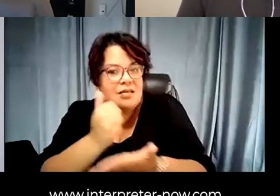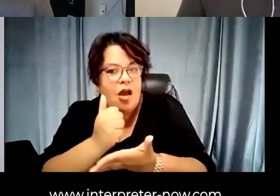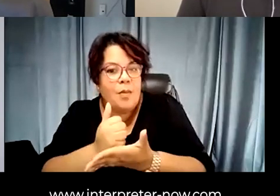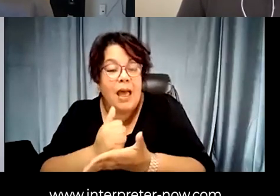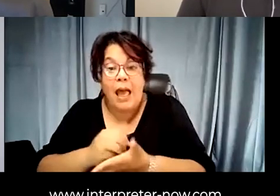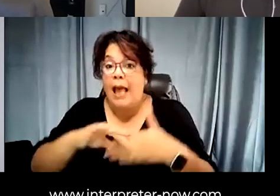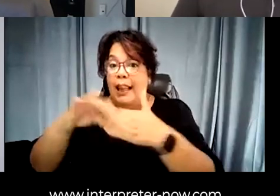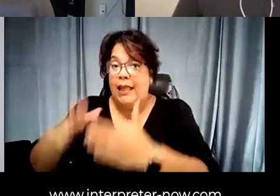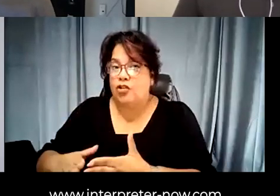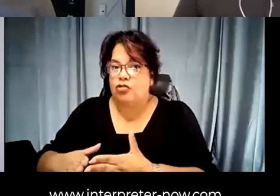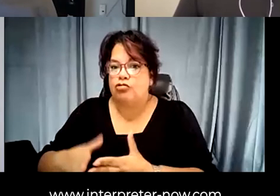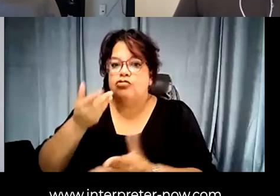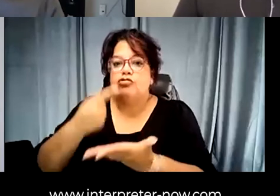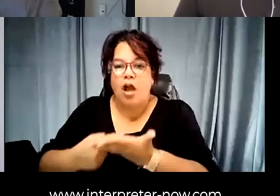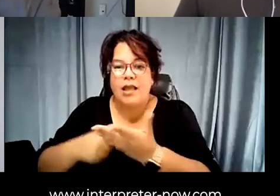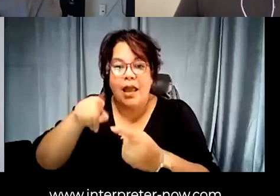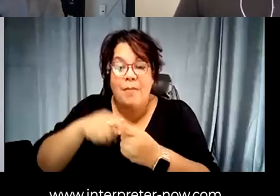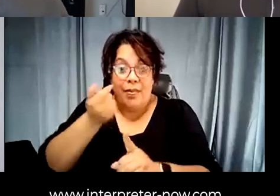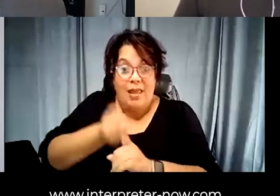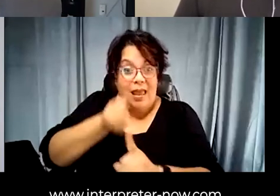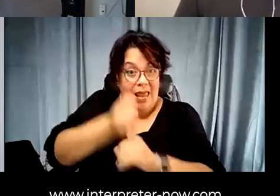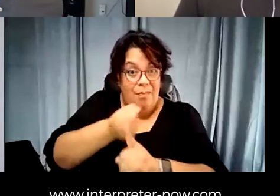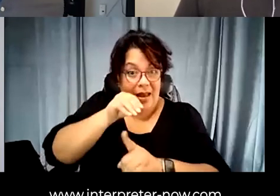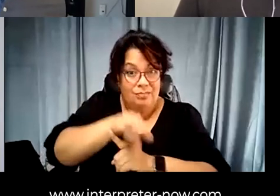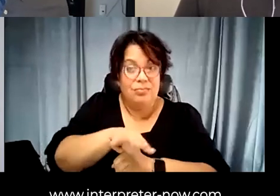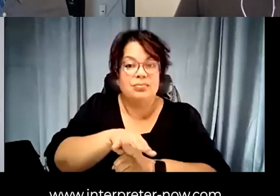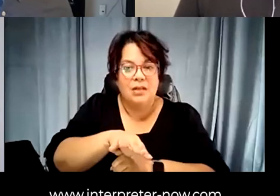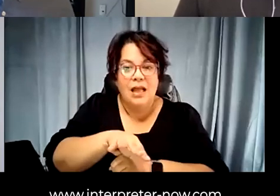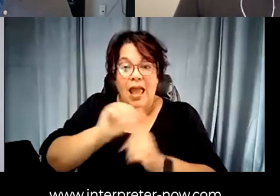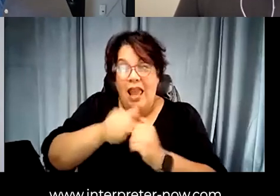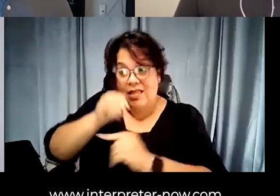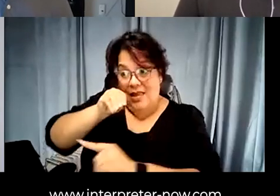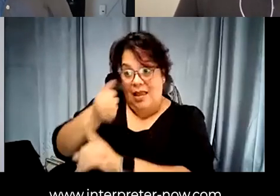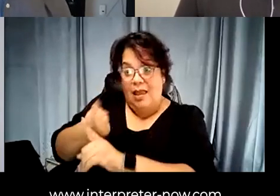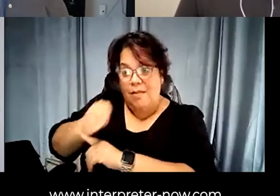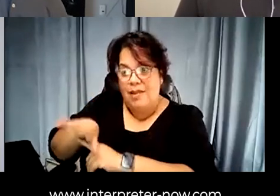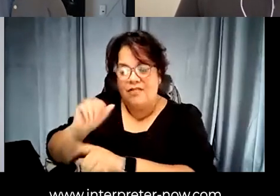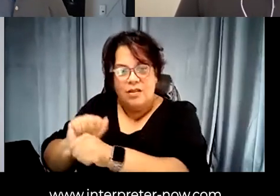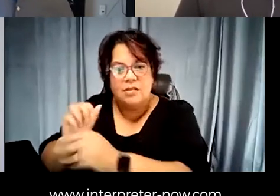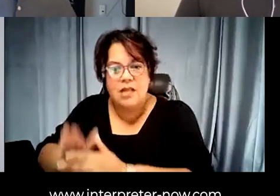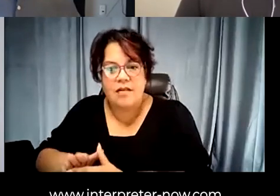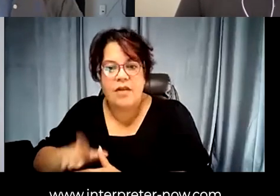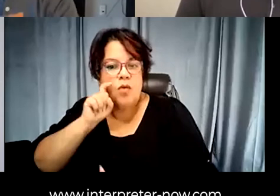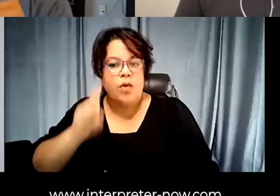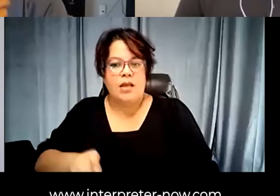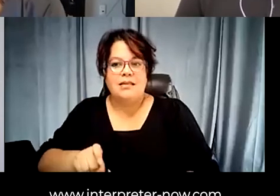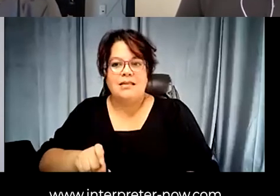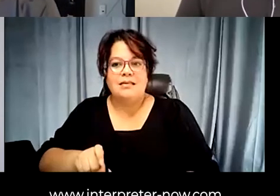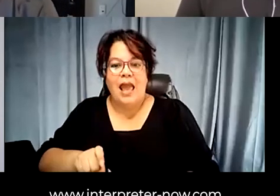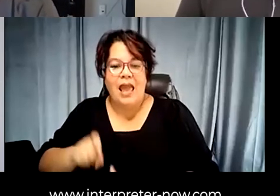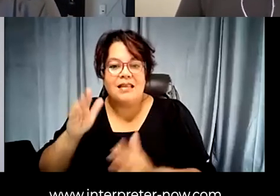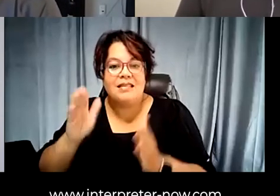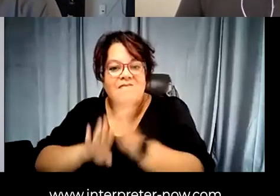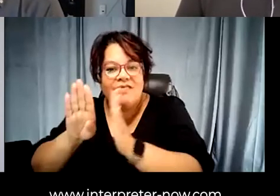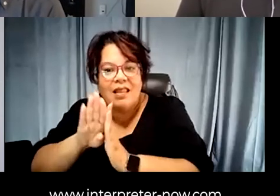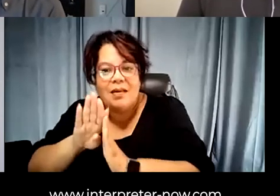about the impact to them and how they're managing it goes a long way. So it recognizes it and builds empathy at the highest